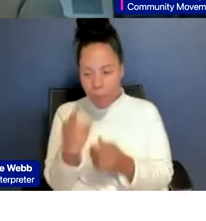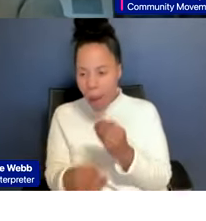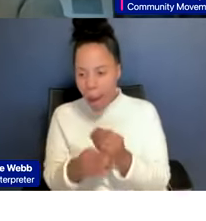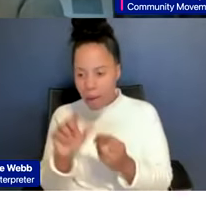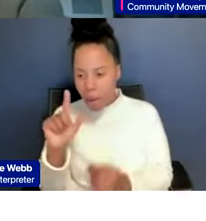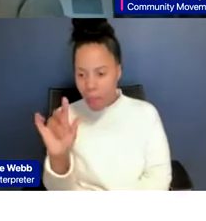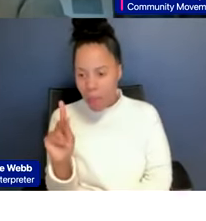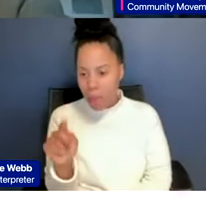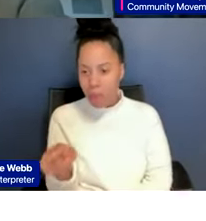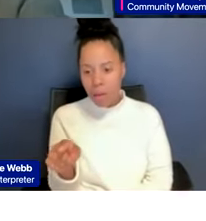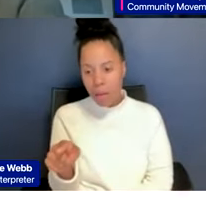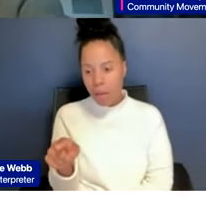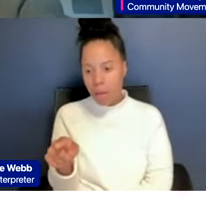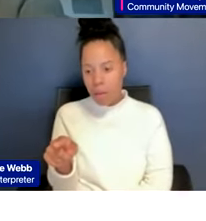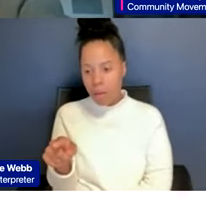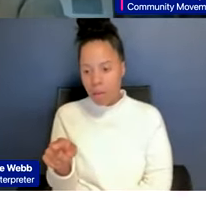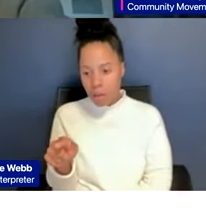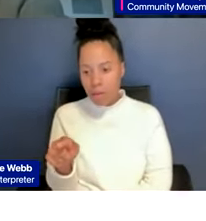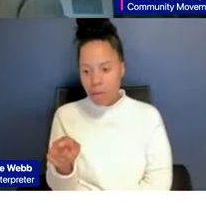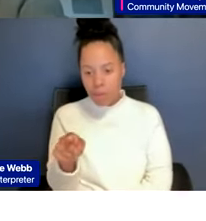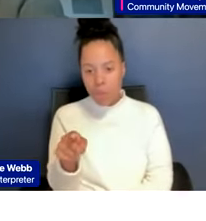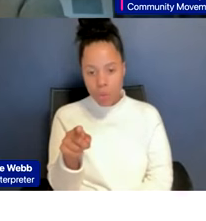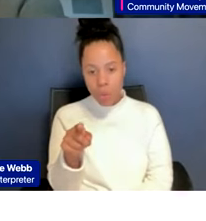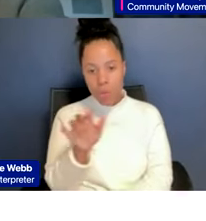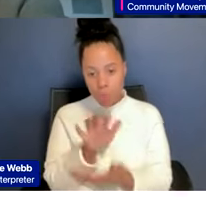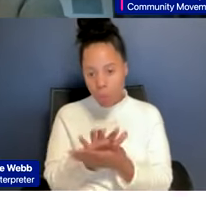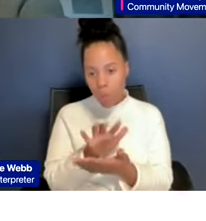to the school in the chat.